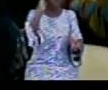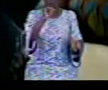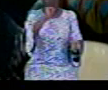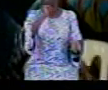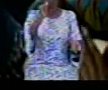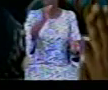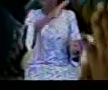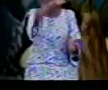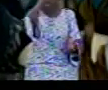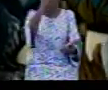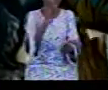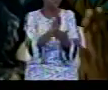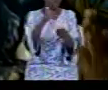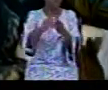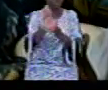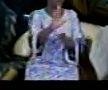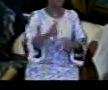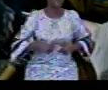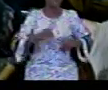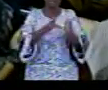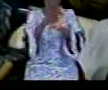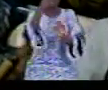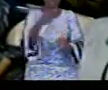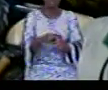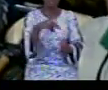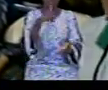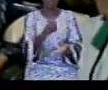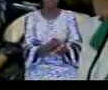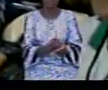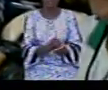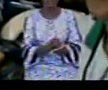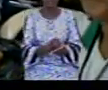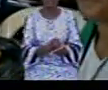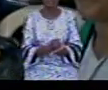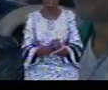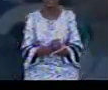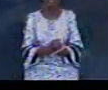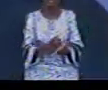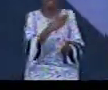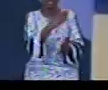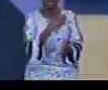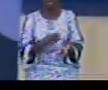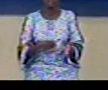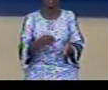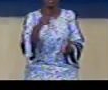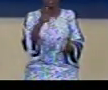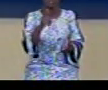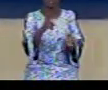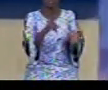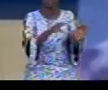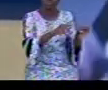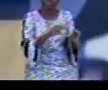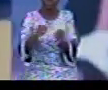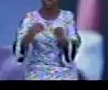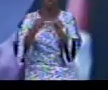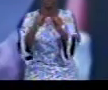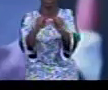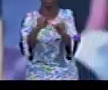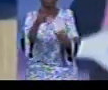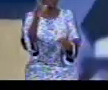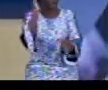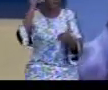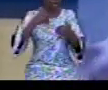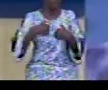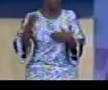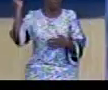your life. You have the initial thing today and then you move on. You have grace for grace.